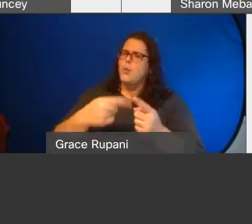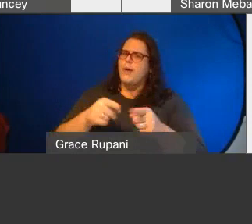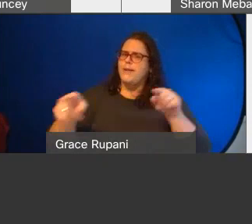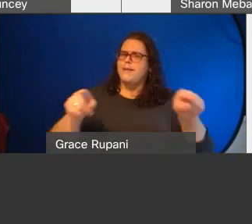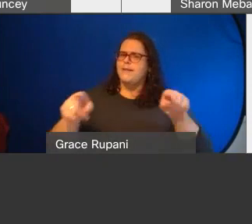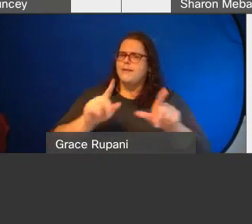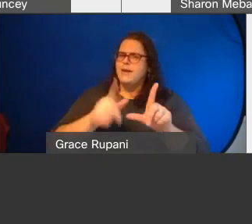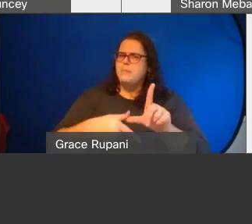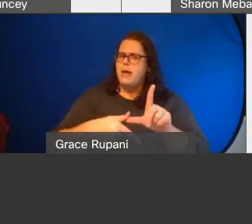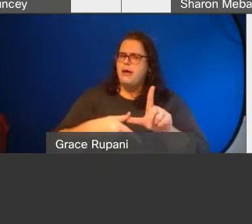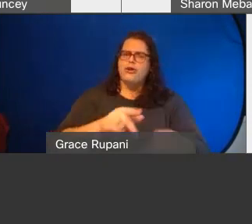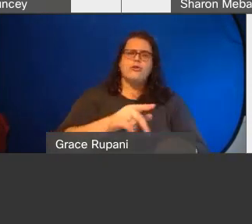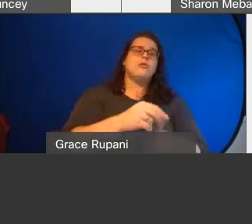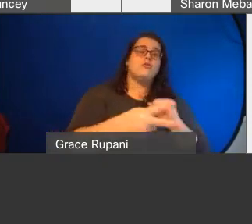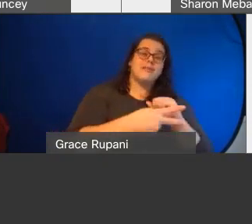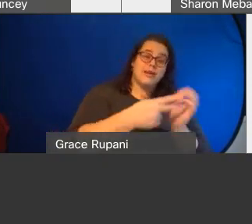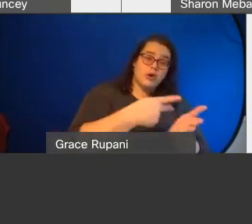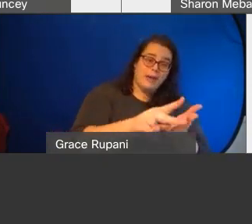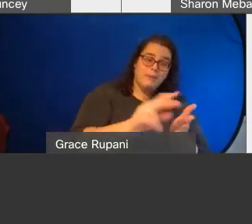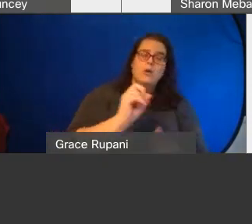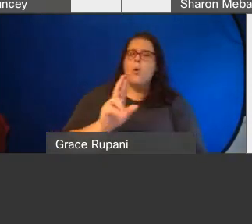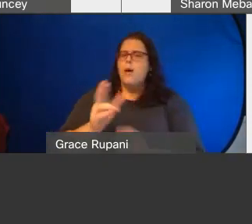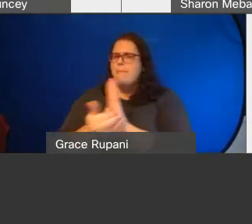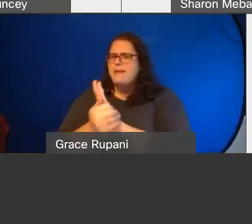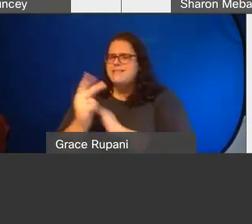Oh, so That's the all. appendix, the retainer